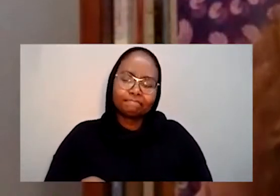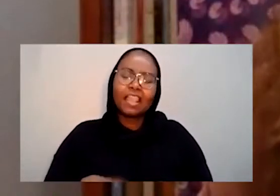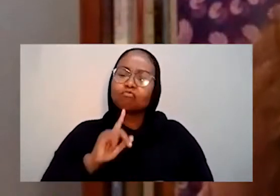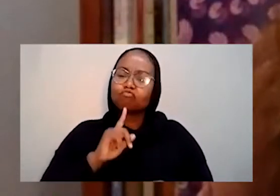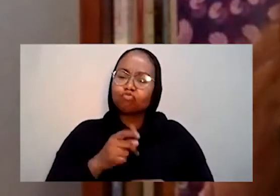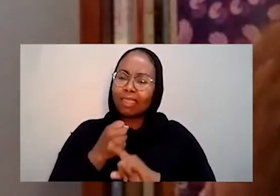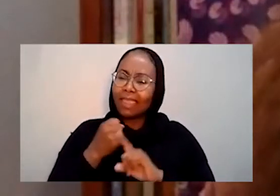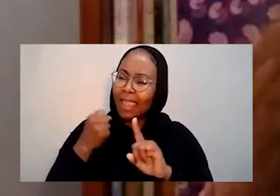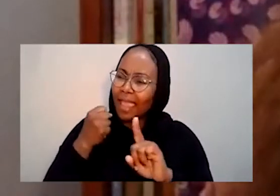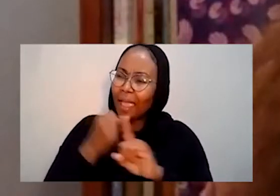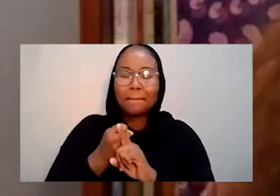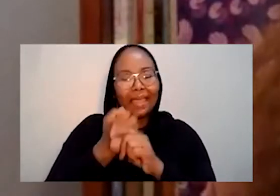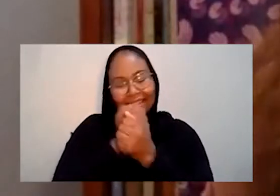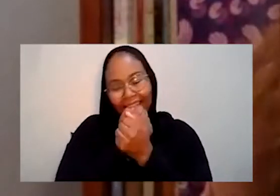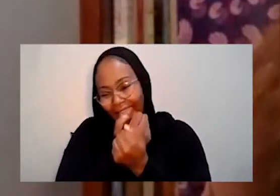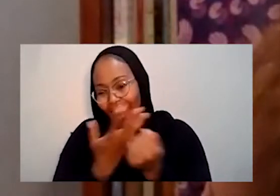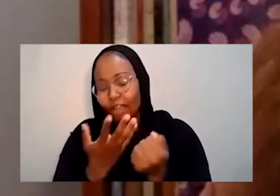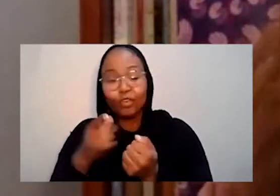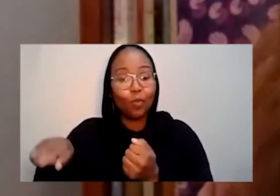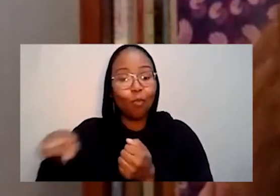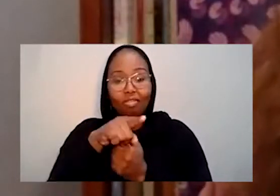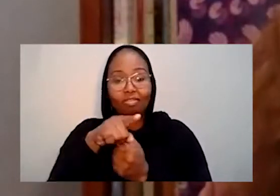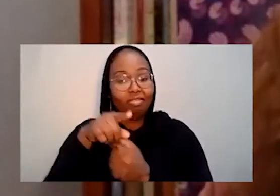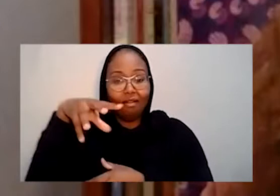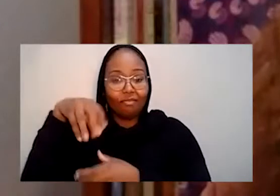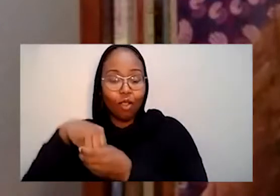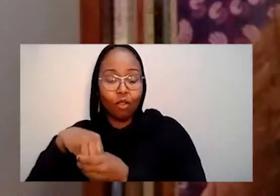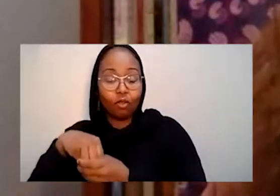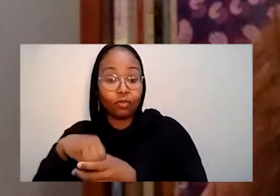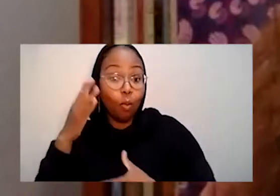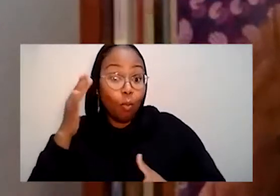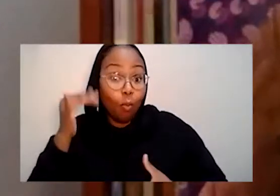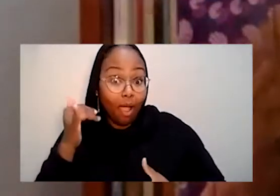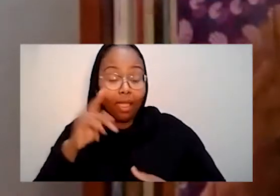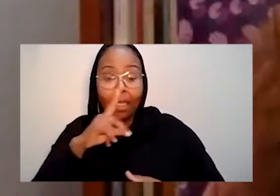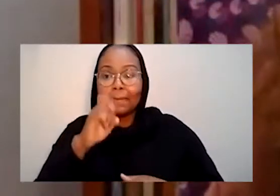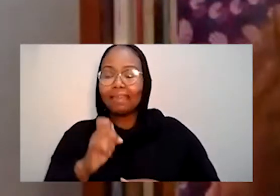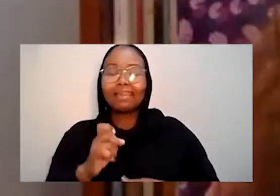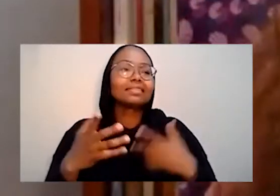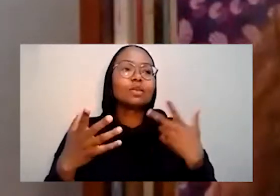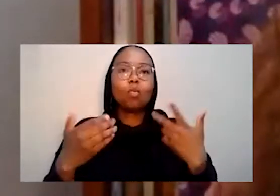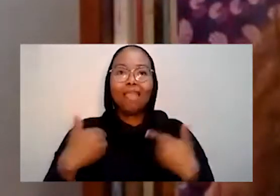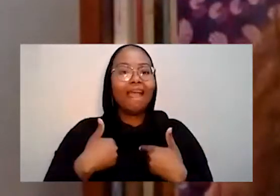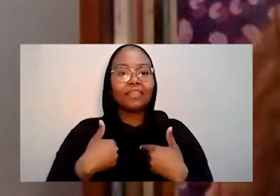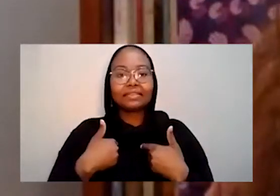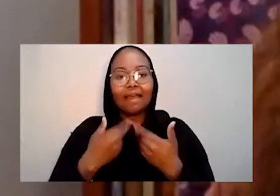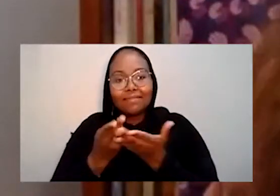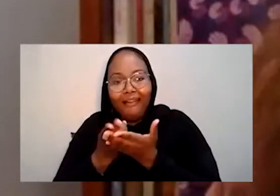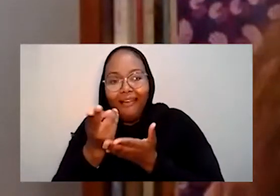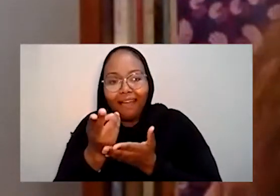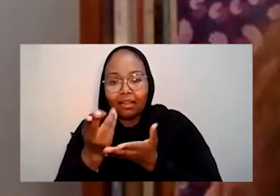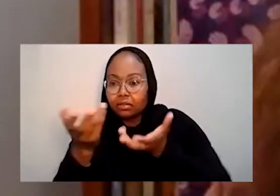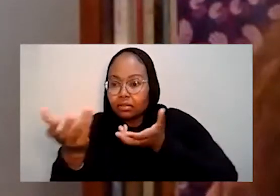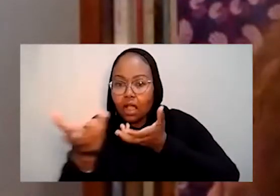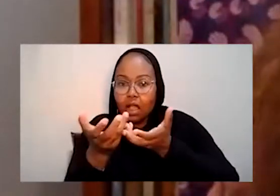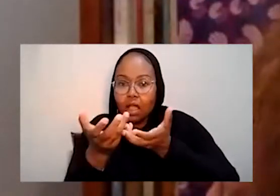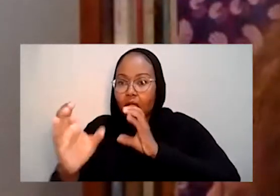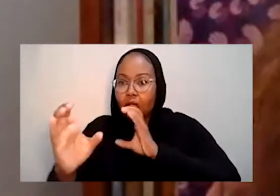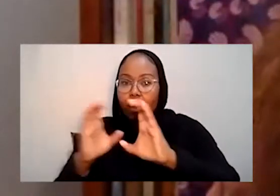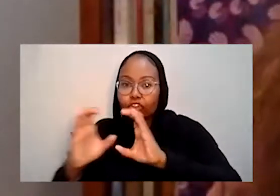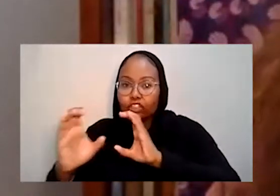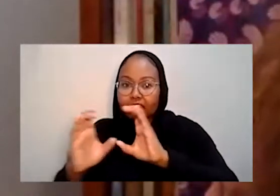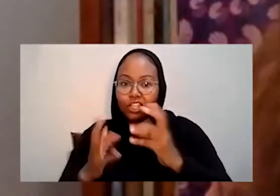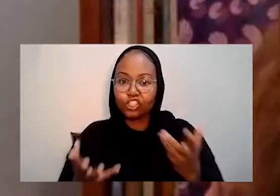impacted everyone who was there participating. Why? Because we had honest conversations.